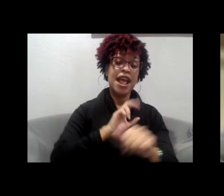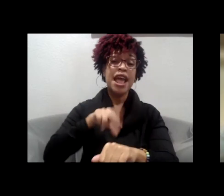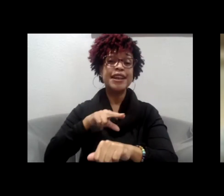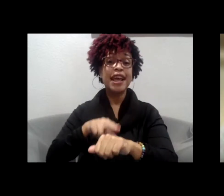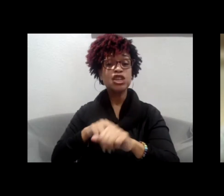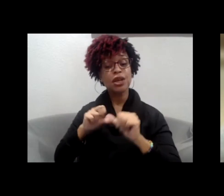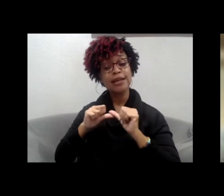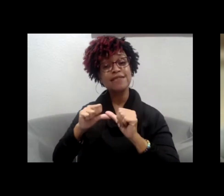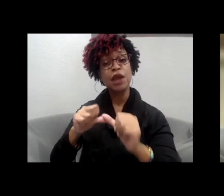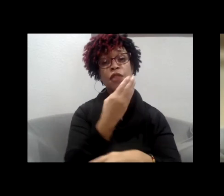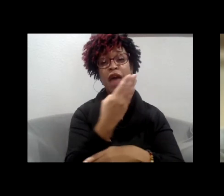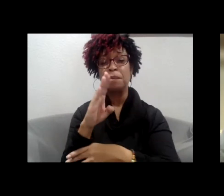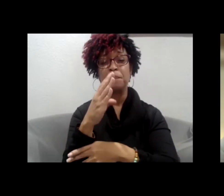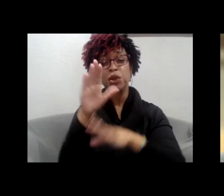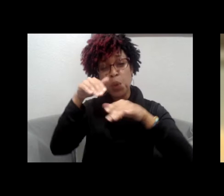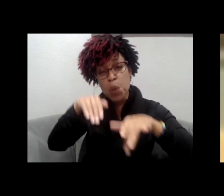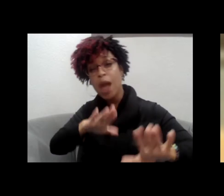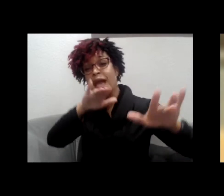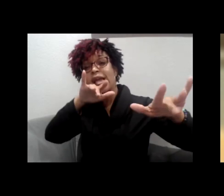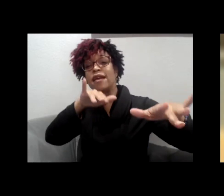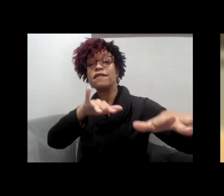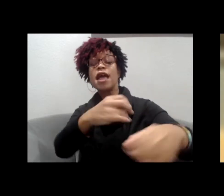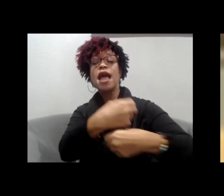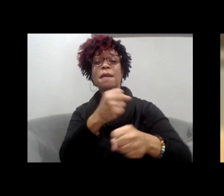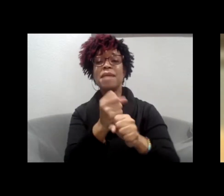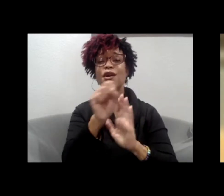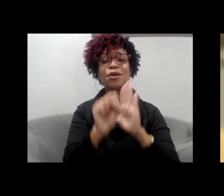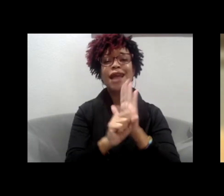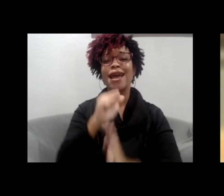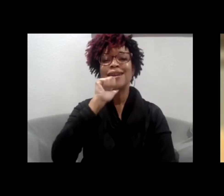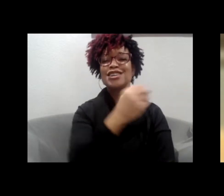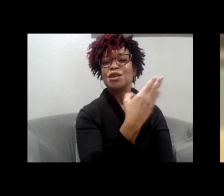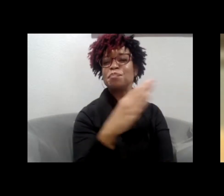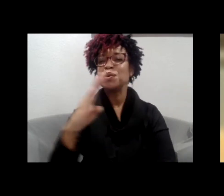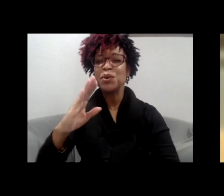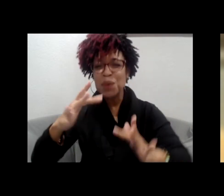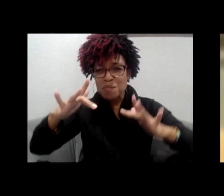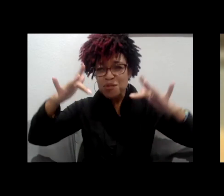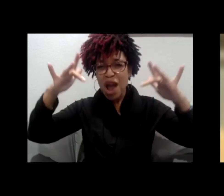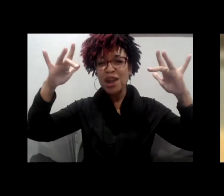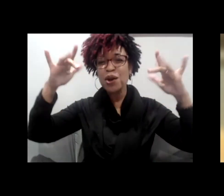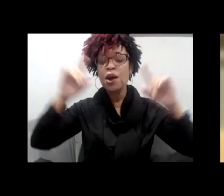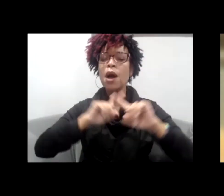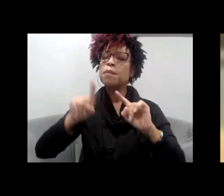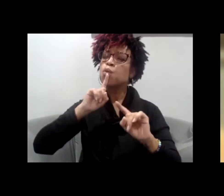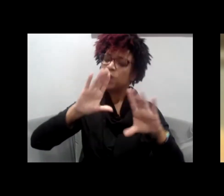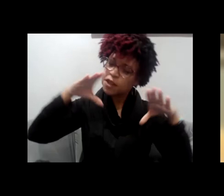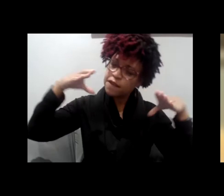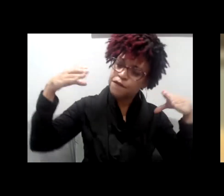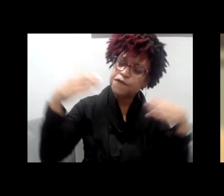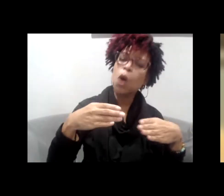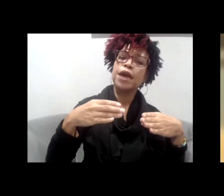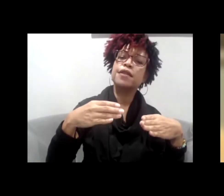a blue wave and to really make our state not just blue and brighter, but really work on the issues that make